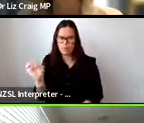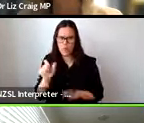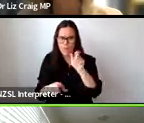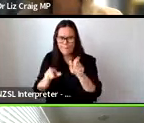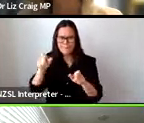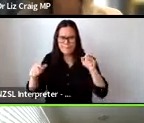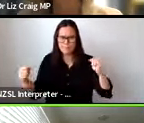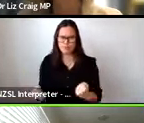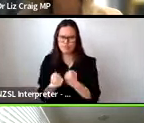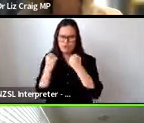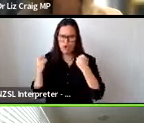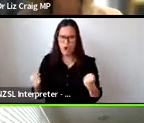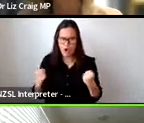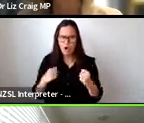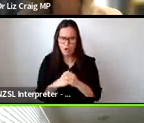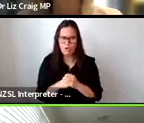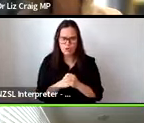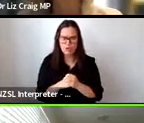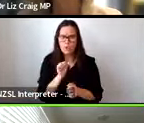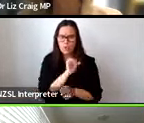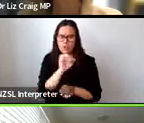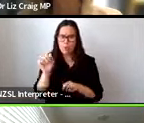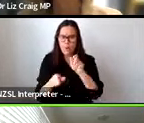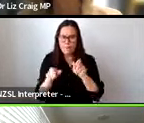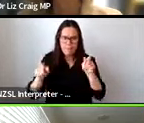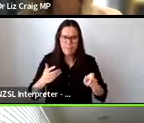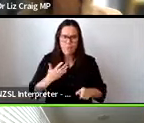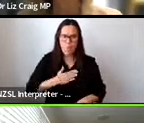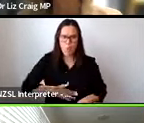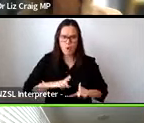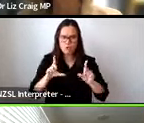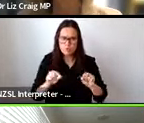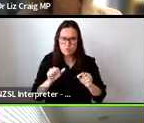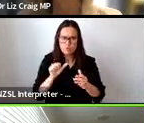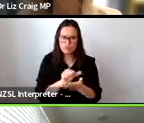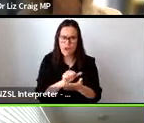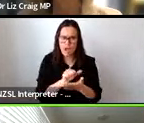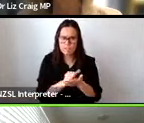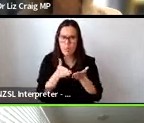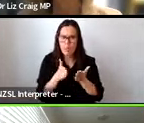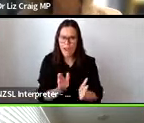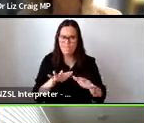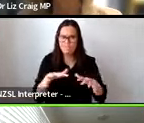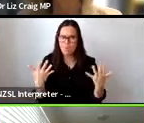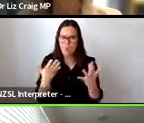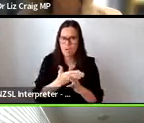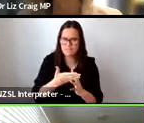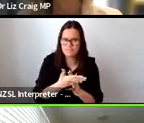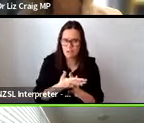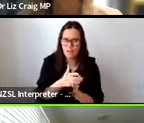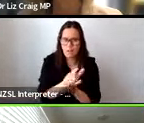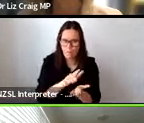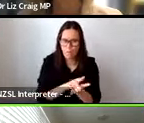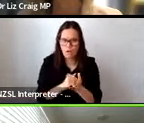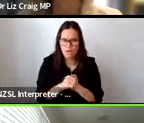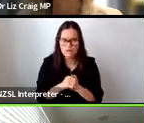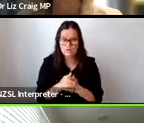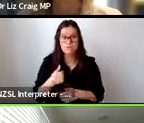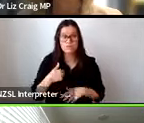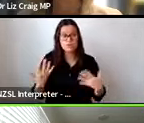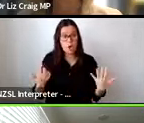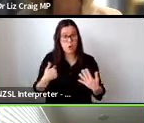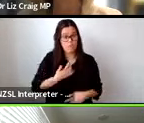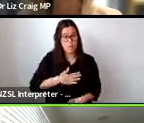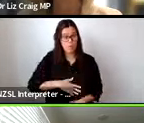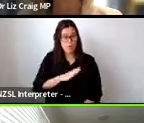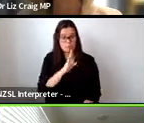who I believe would want to do the right thing when it comes to accessibility legislation. I want to give you a completely candid